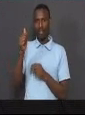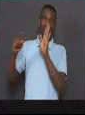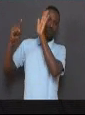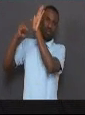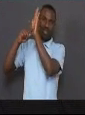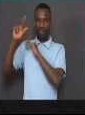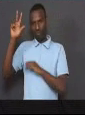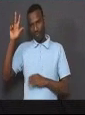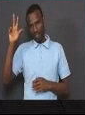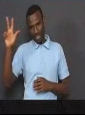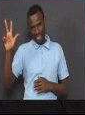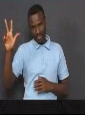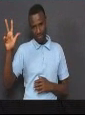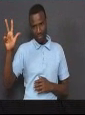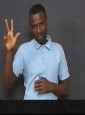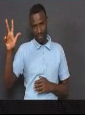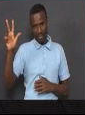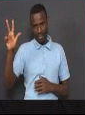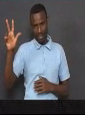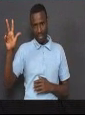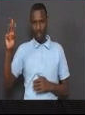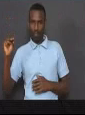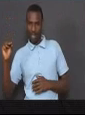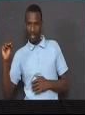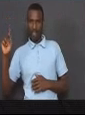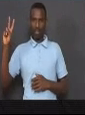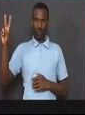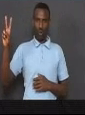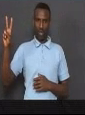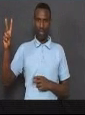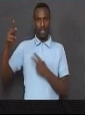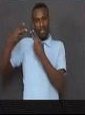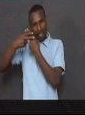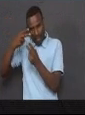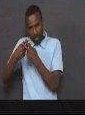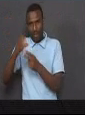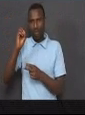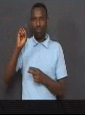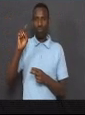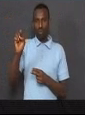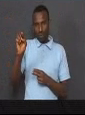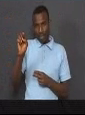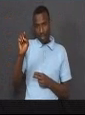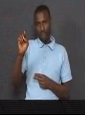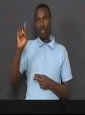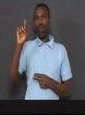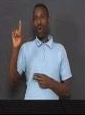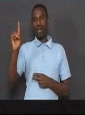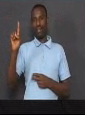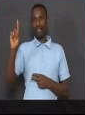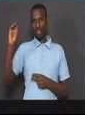3.0 times 10 to the power of -3 square meters times